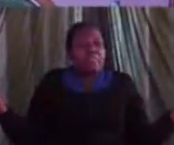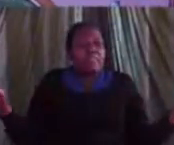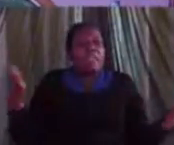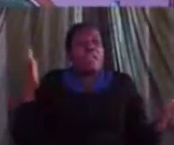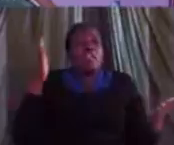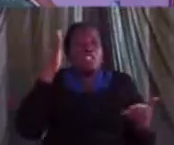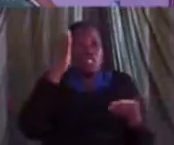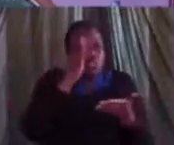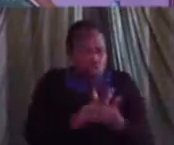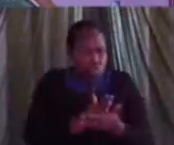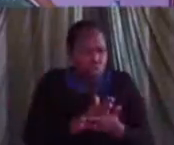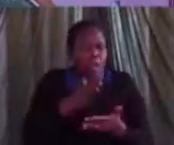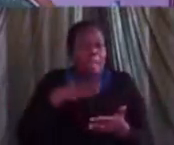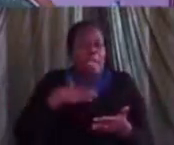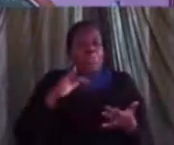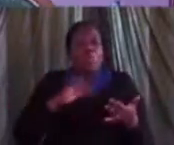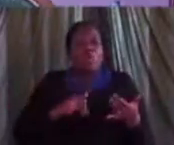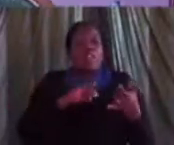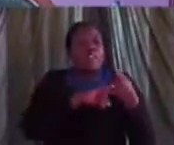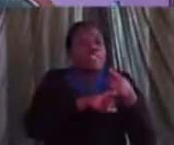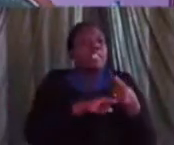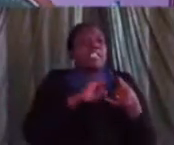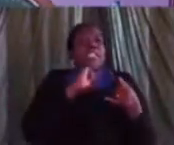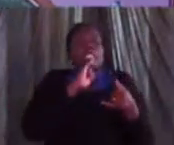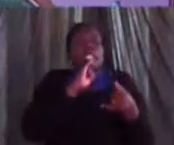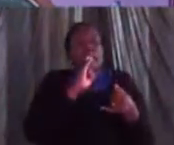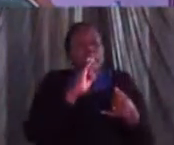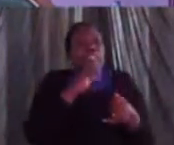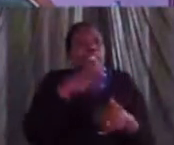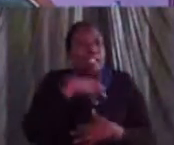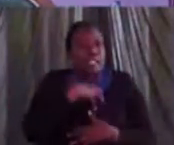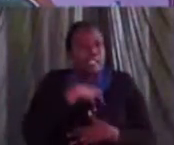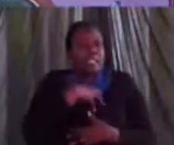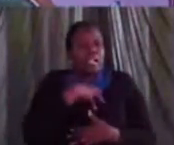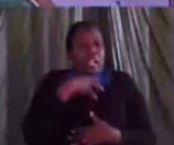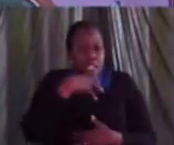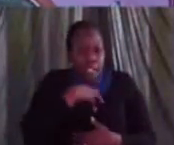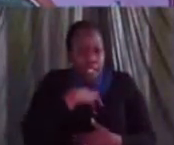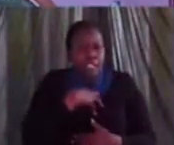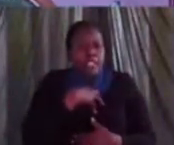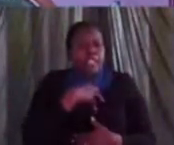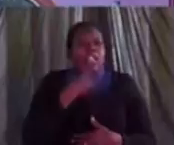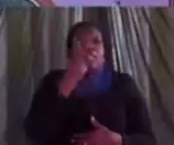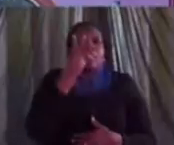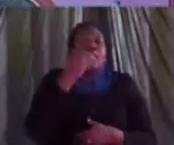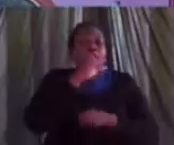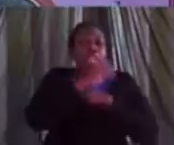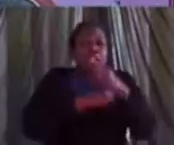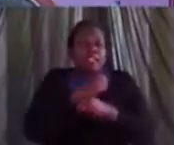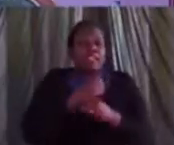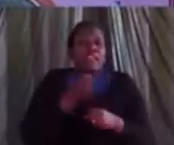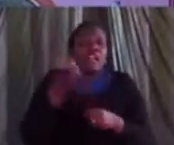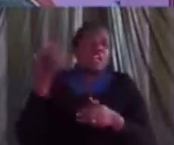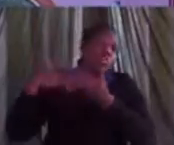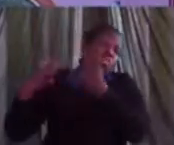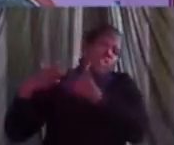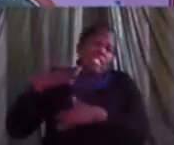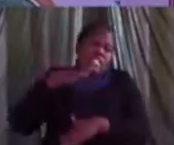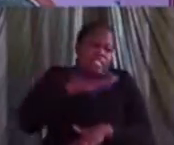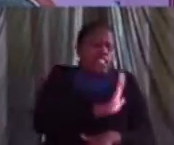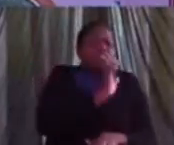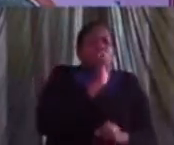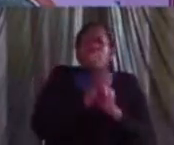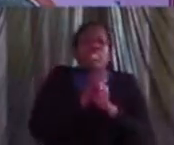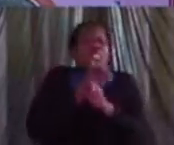wife is a retiree. She retired three years ago. She is not doing anything. She's